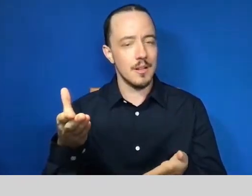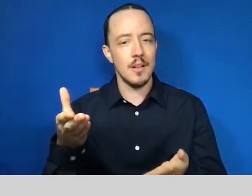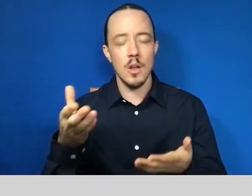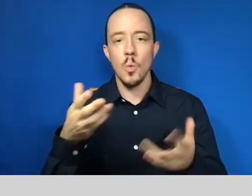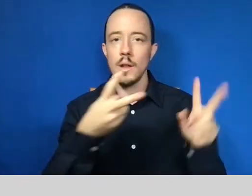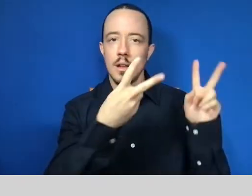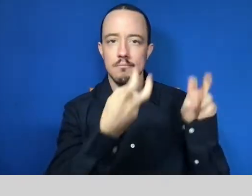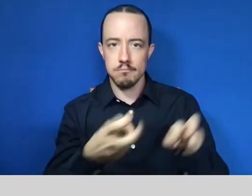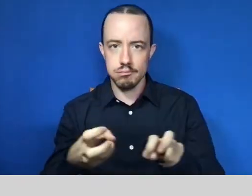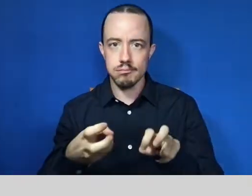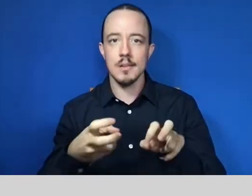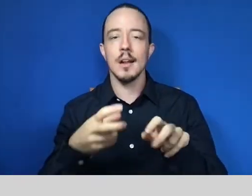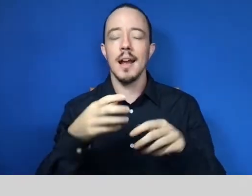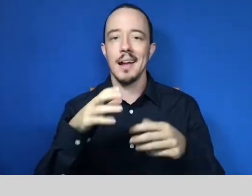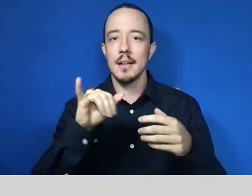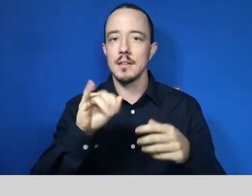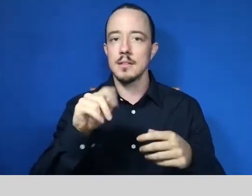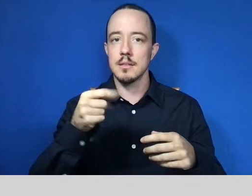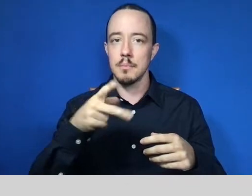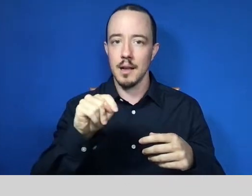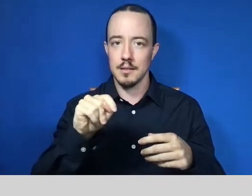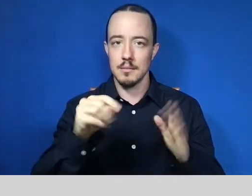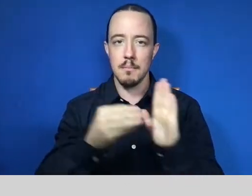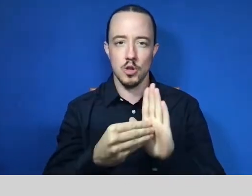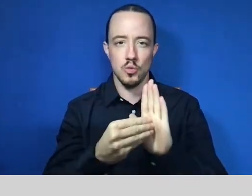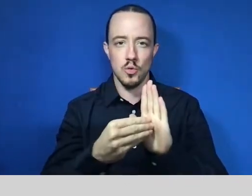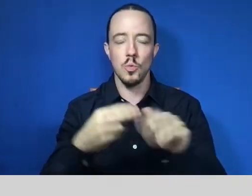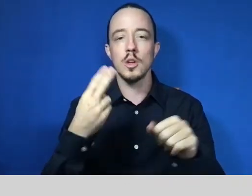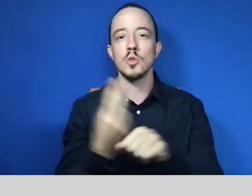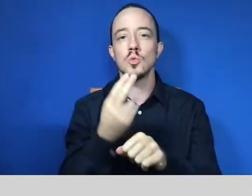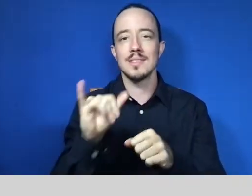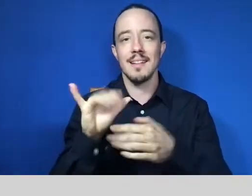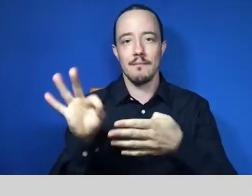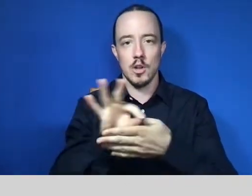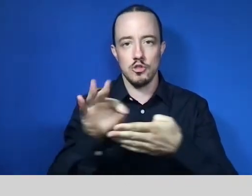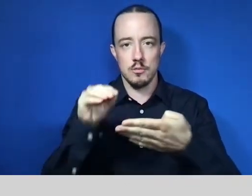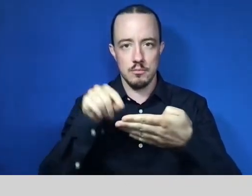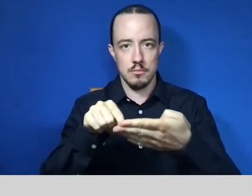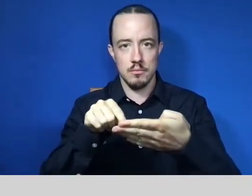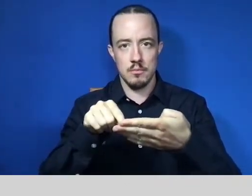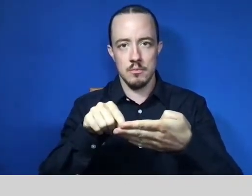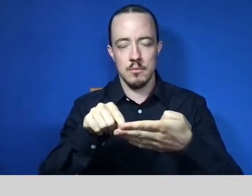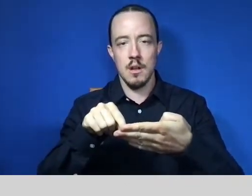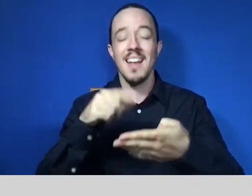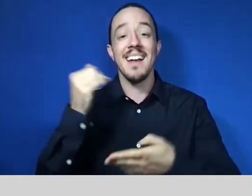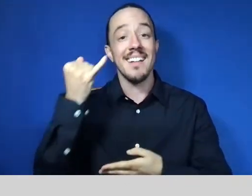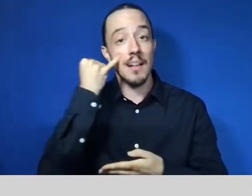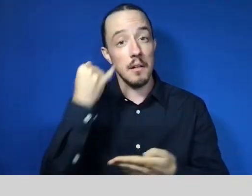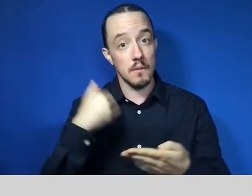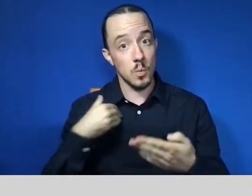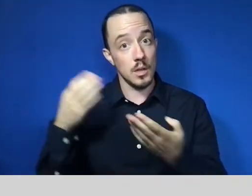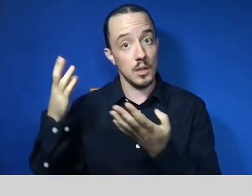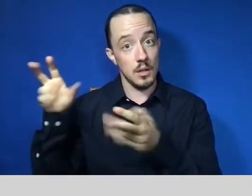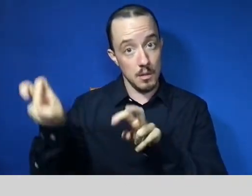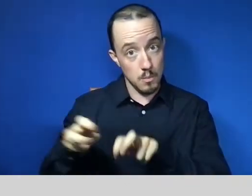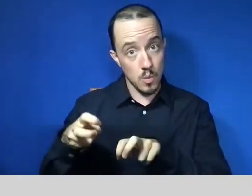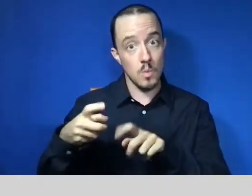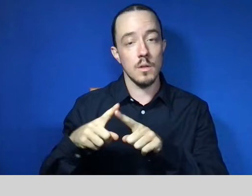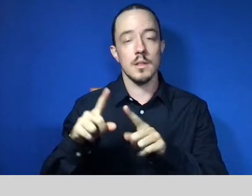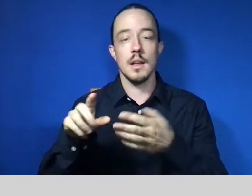an inspect module, and from the inspect module, we can use the signature function. And if we print the signature of